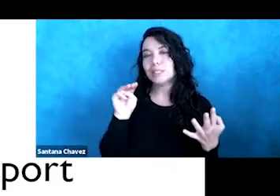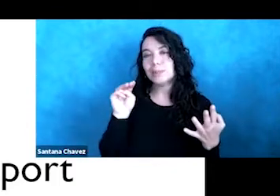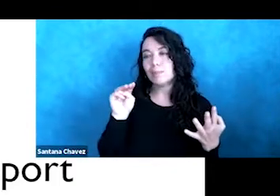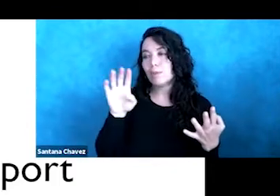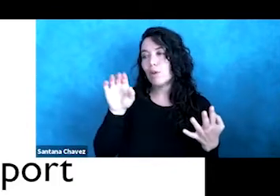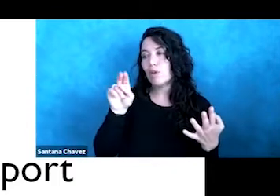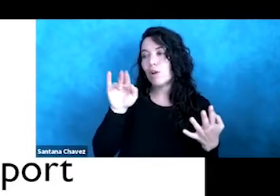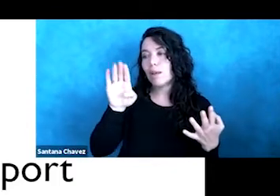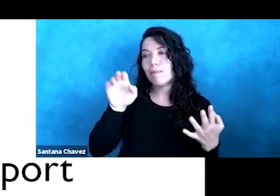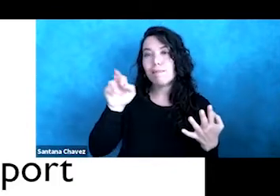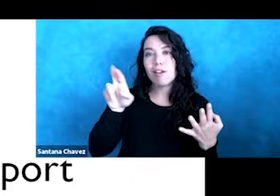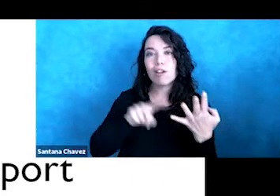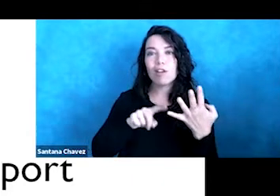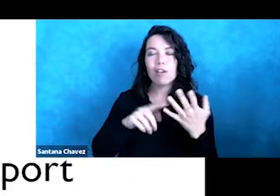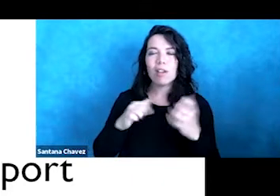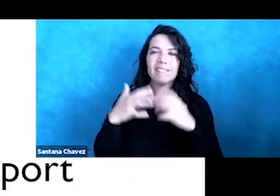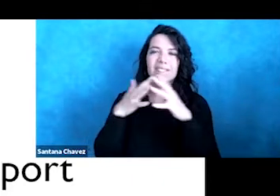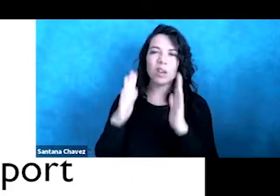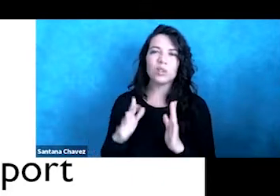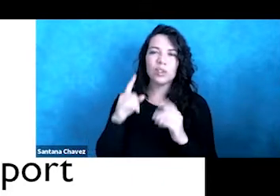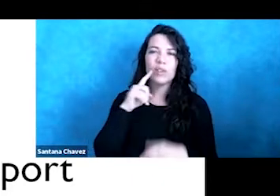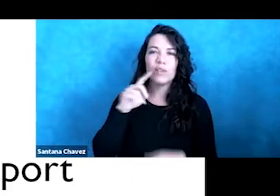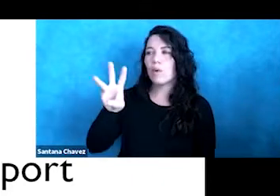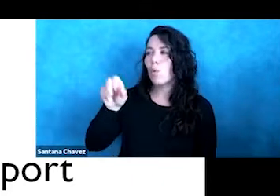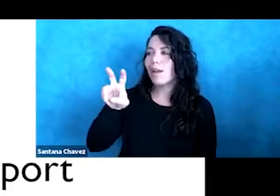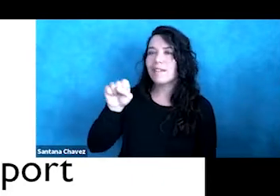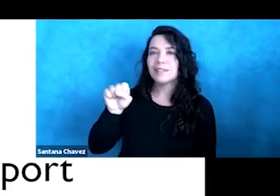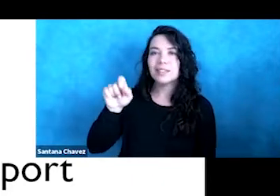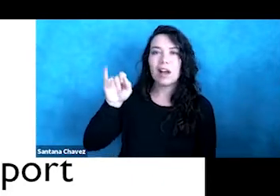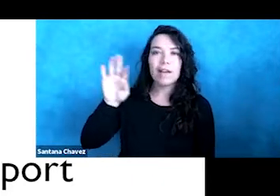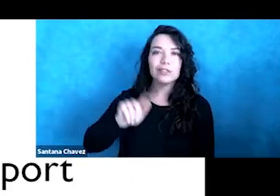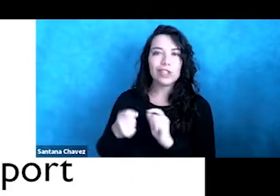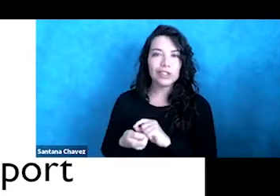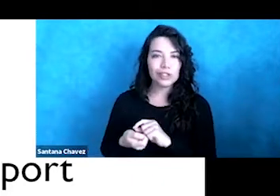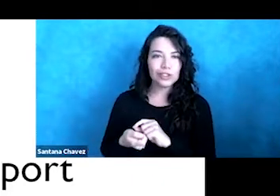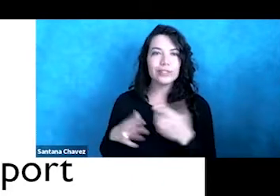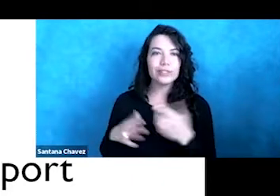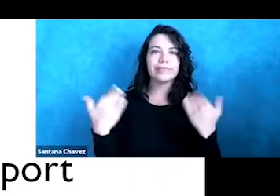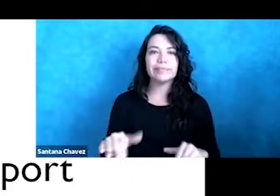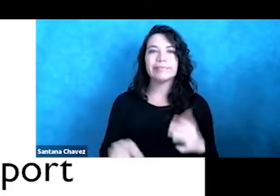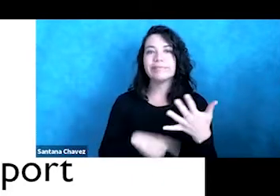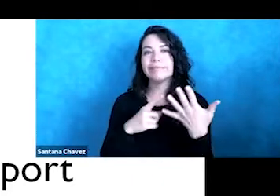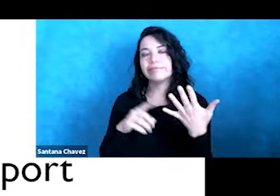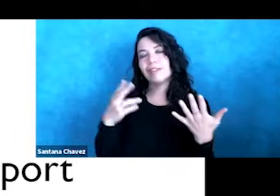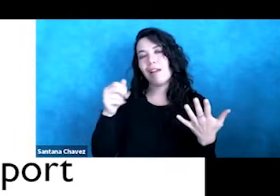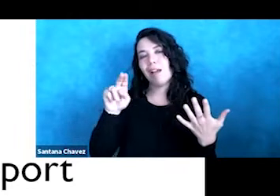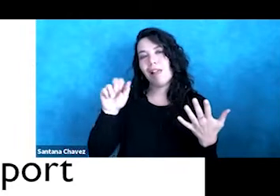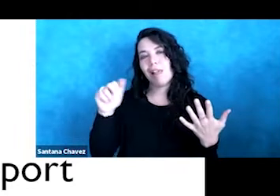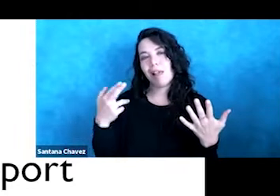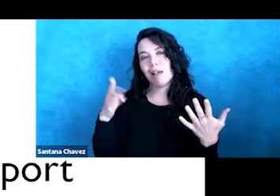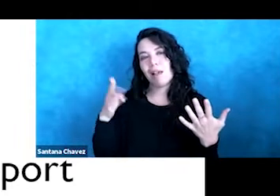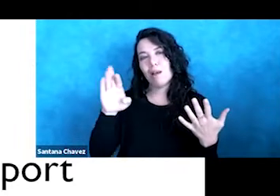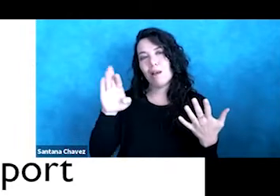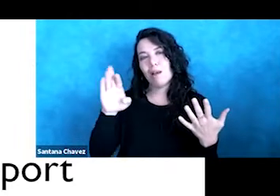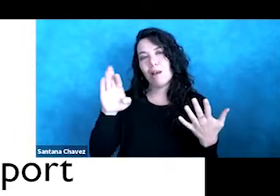a partner commentary on toolkit application. And lastly, we'll be hearing from Hannah Bristol, the Associate Director in the